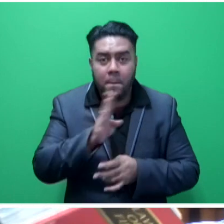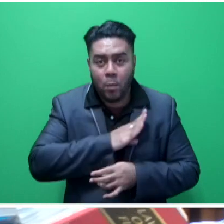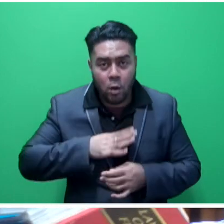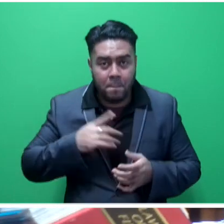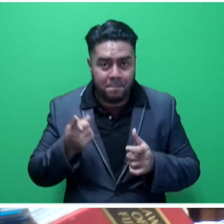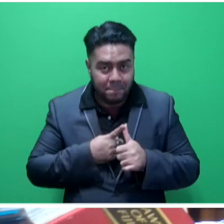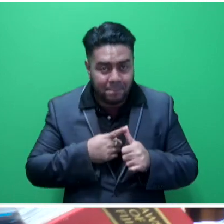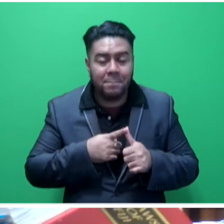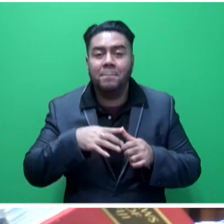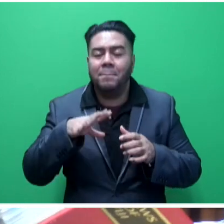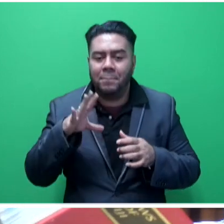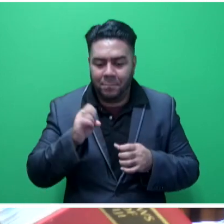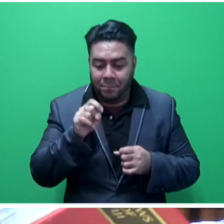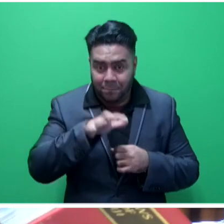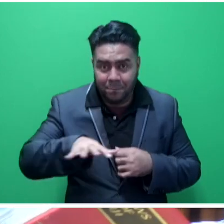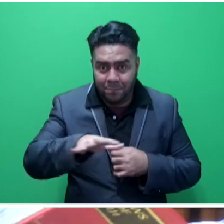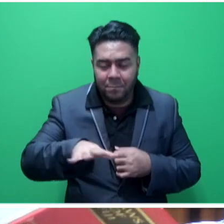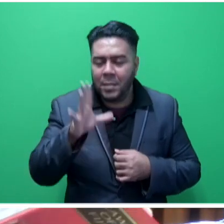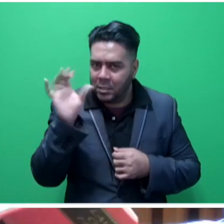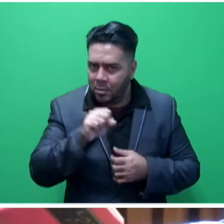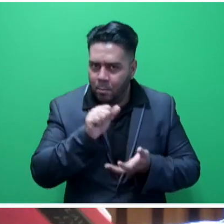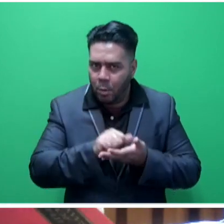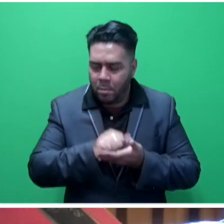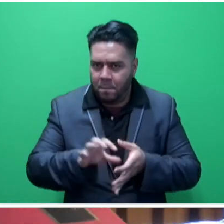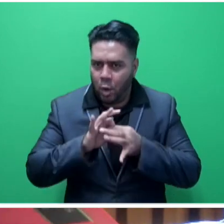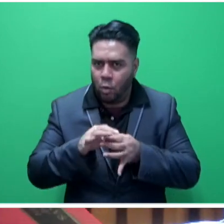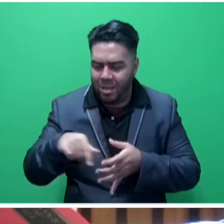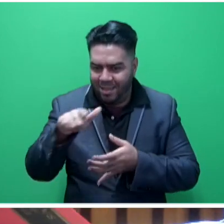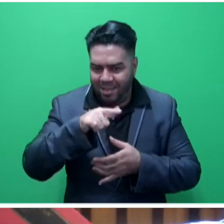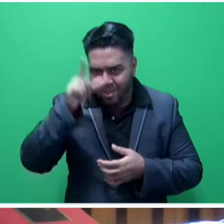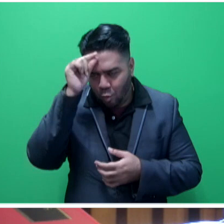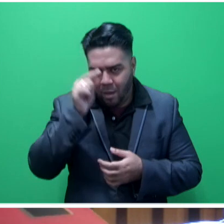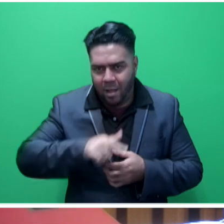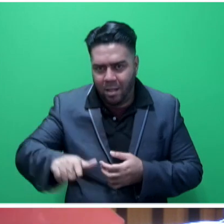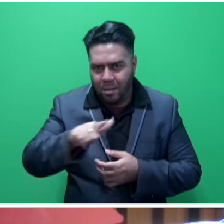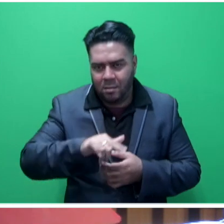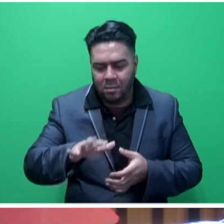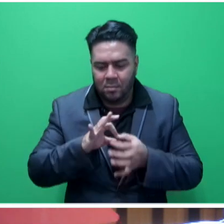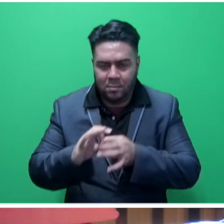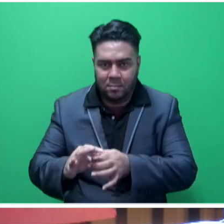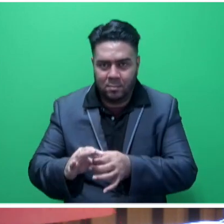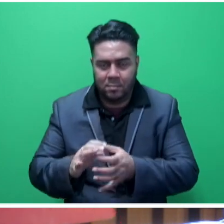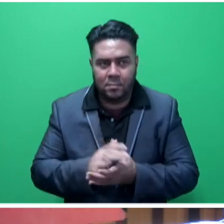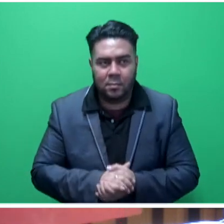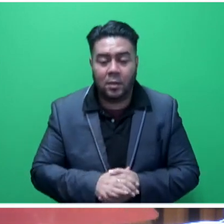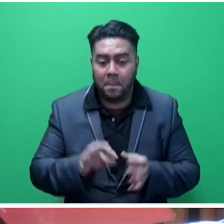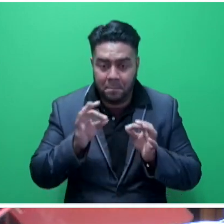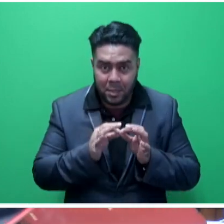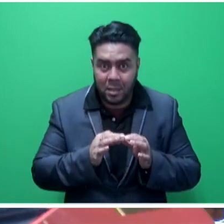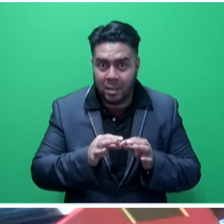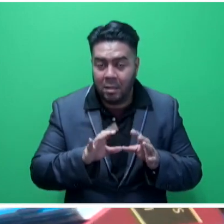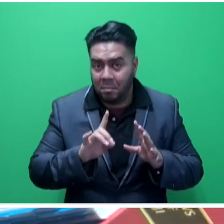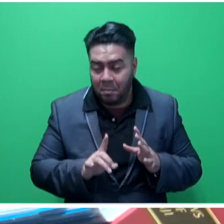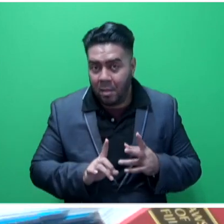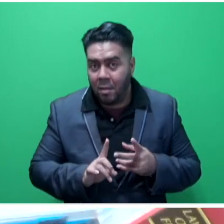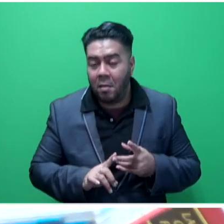A. Proposed site must be on iTaukei land within the land boundary of its parent Yavusa. B. Proposed village must be sited